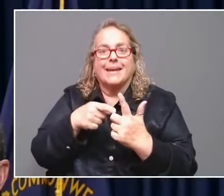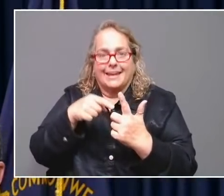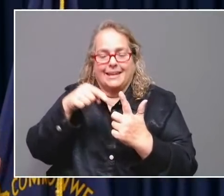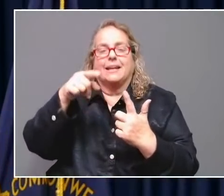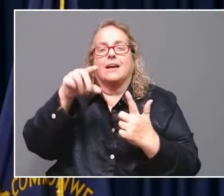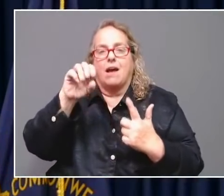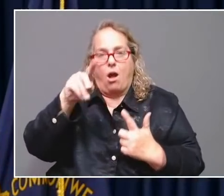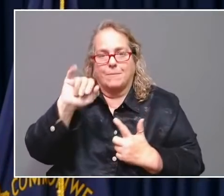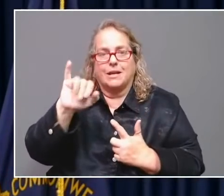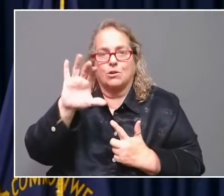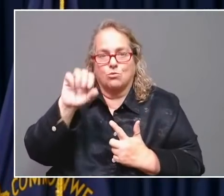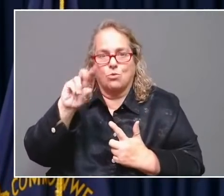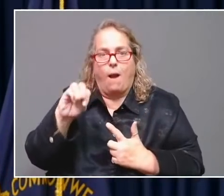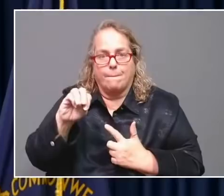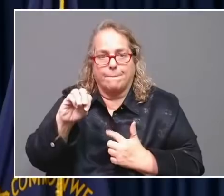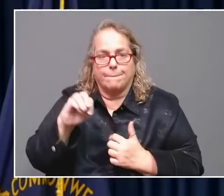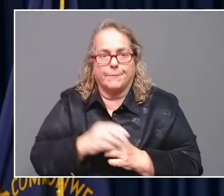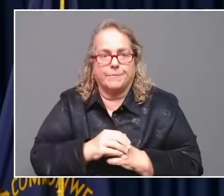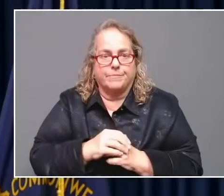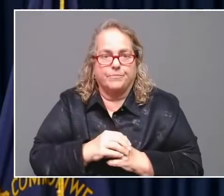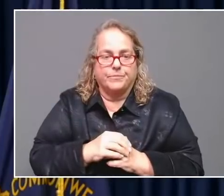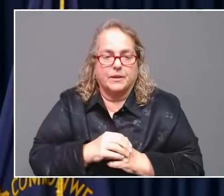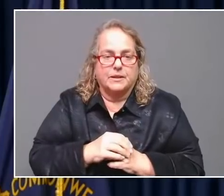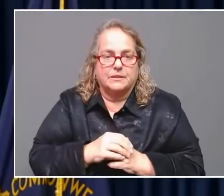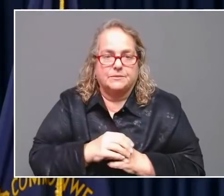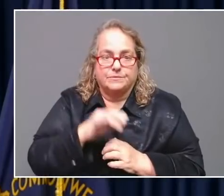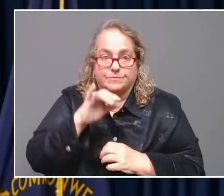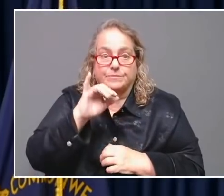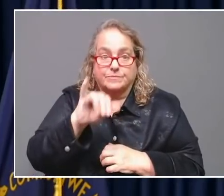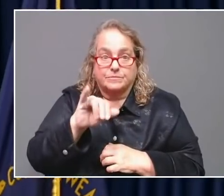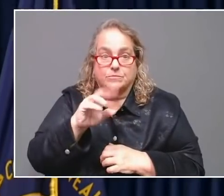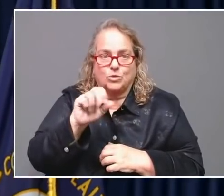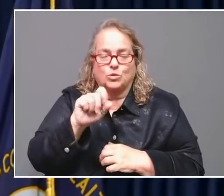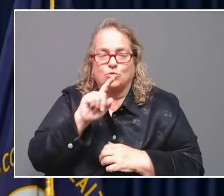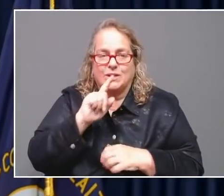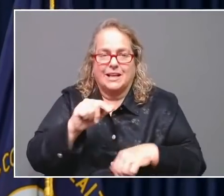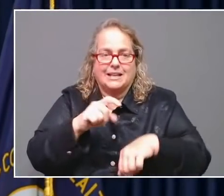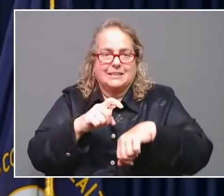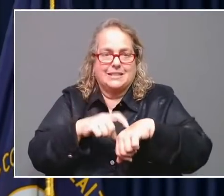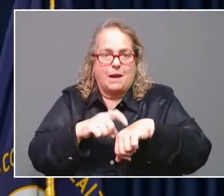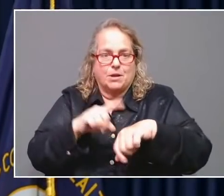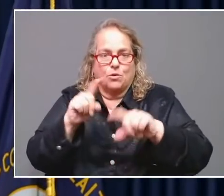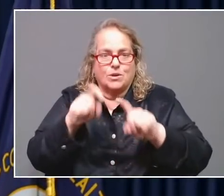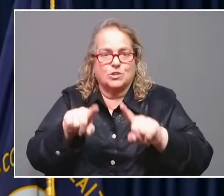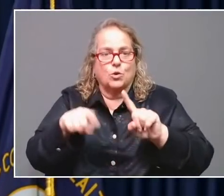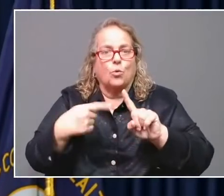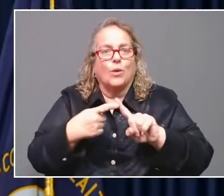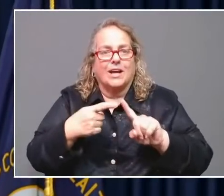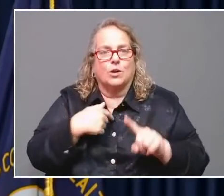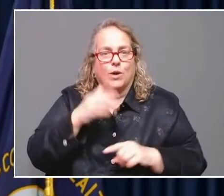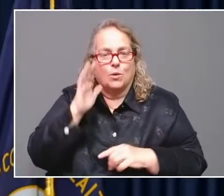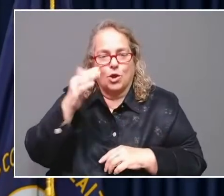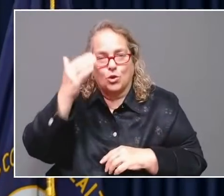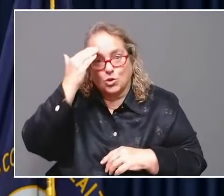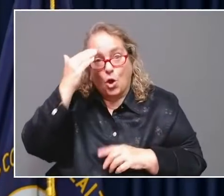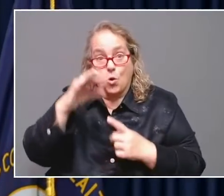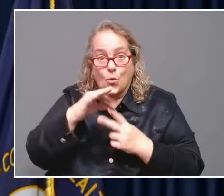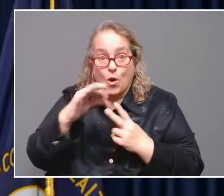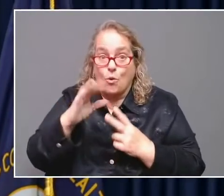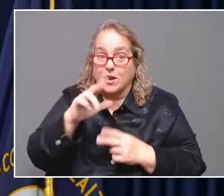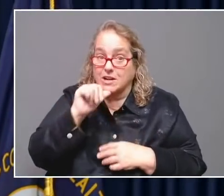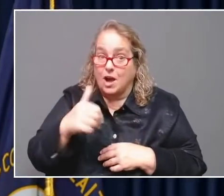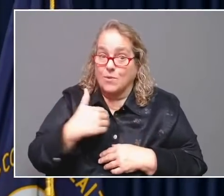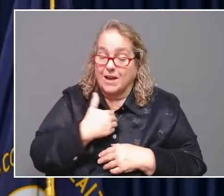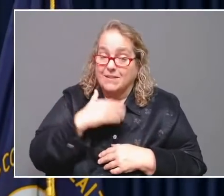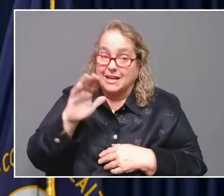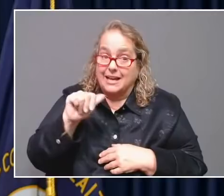And if the question didn't pick up, that was really a timing question on when we might know whether or not we have a case or not. And I